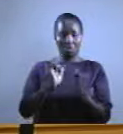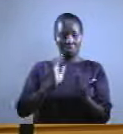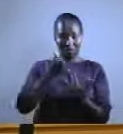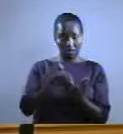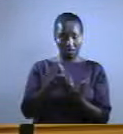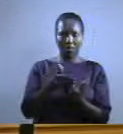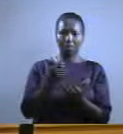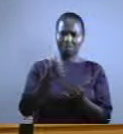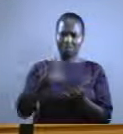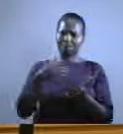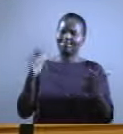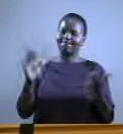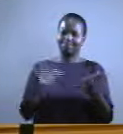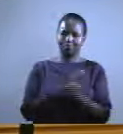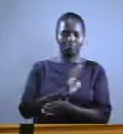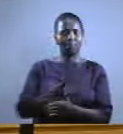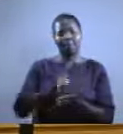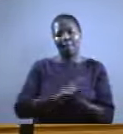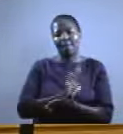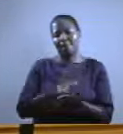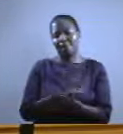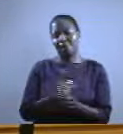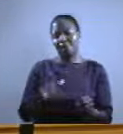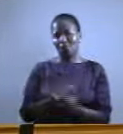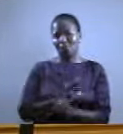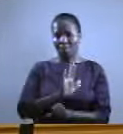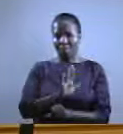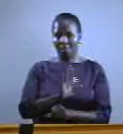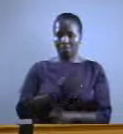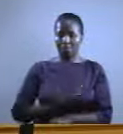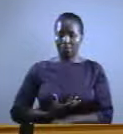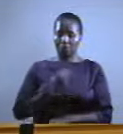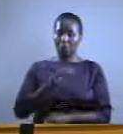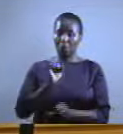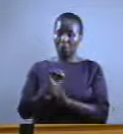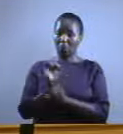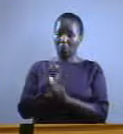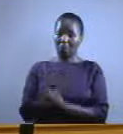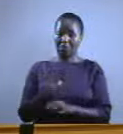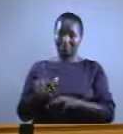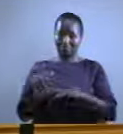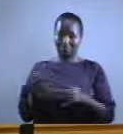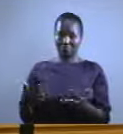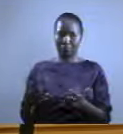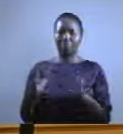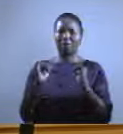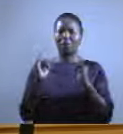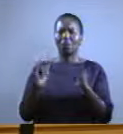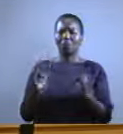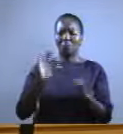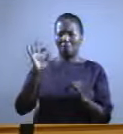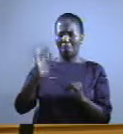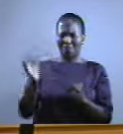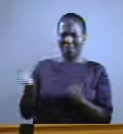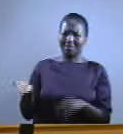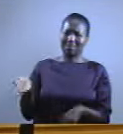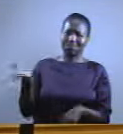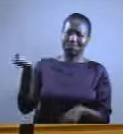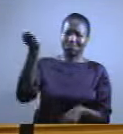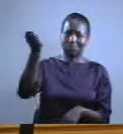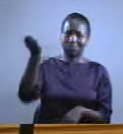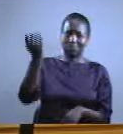and absolutely necessary. Our youth unemployment remains at critical levels, and this bill will